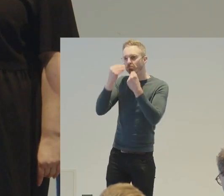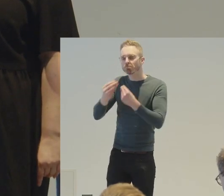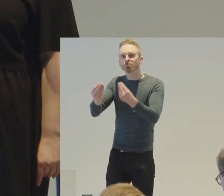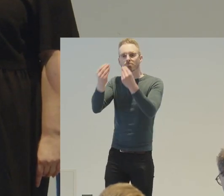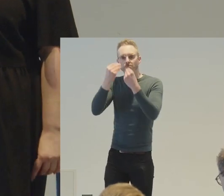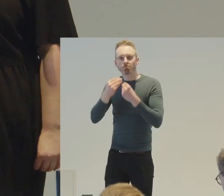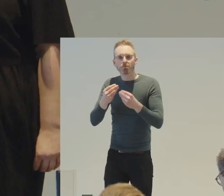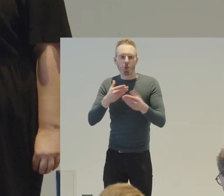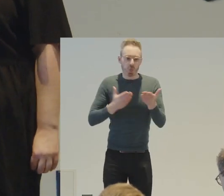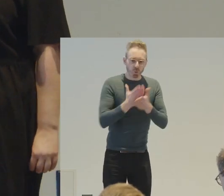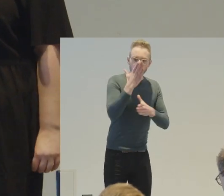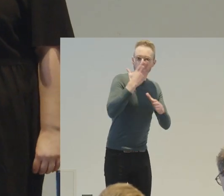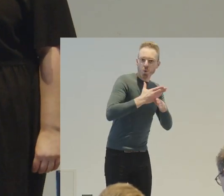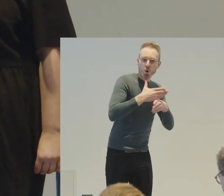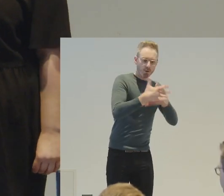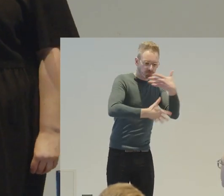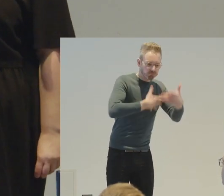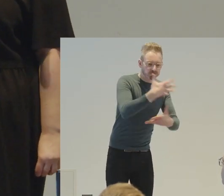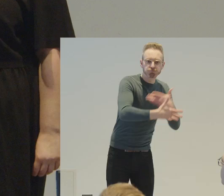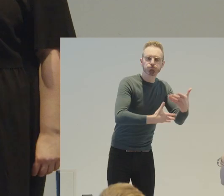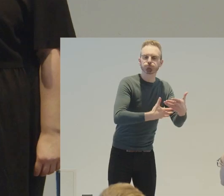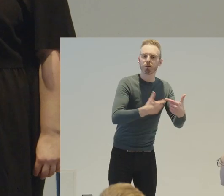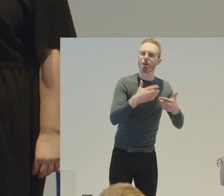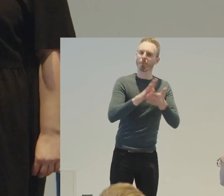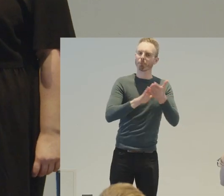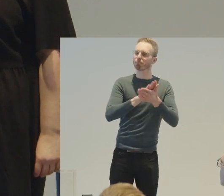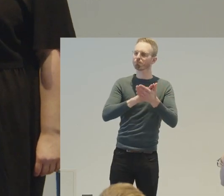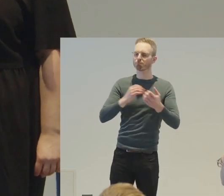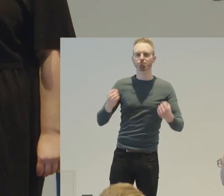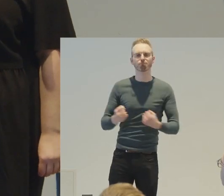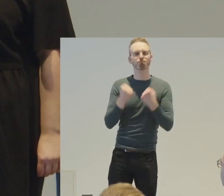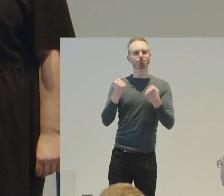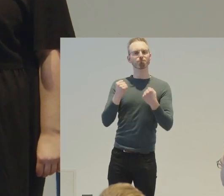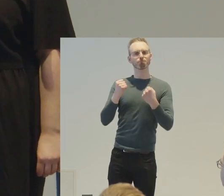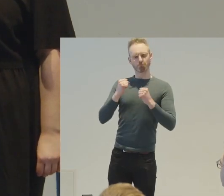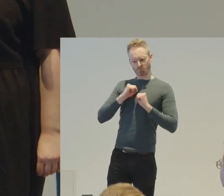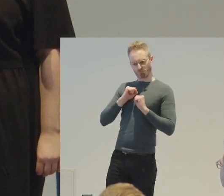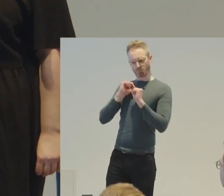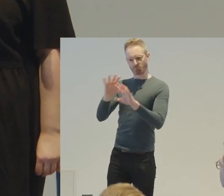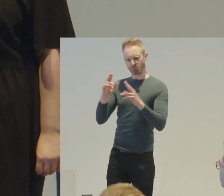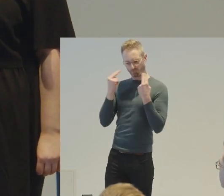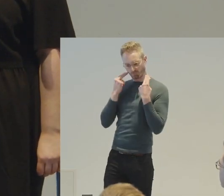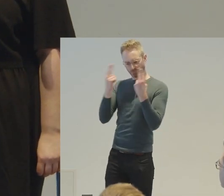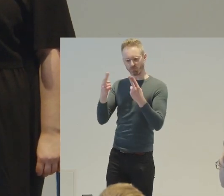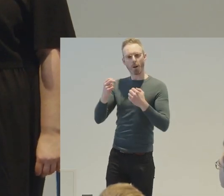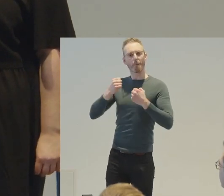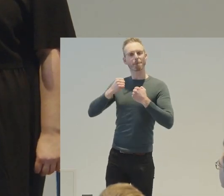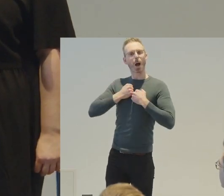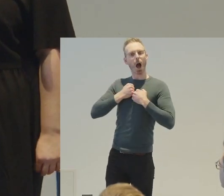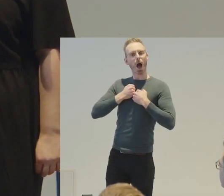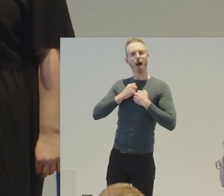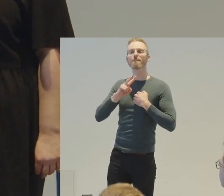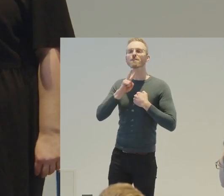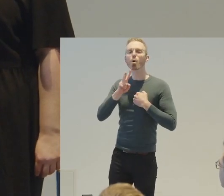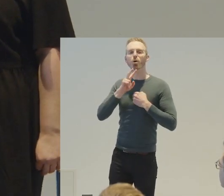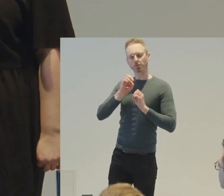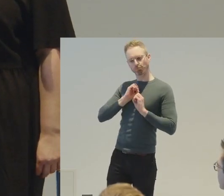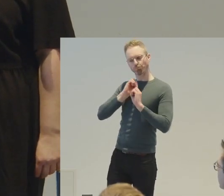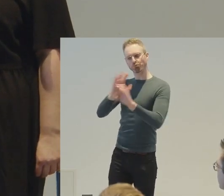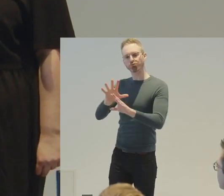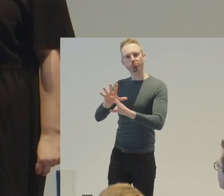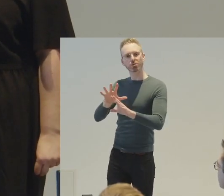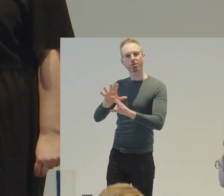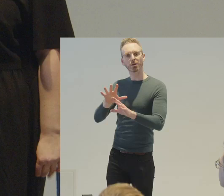I know what's right and what's wrong, so no one tells me, you know, what's right and wrong. And, you know, I want